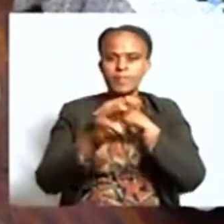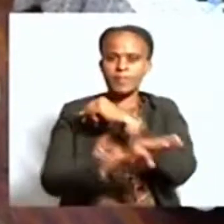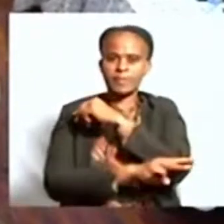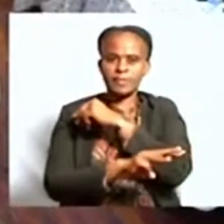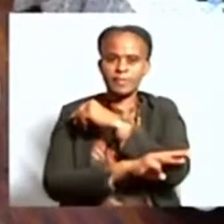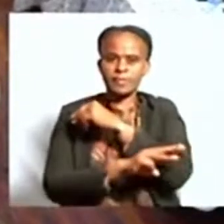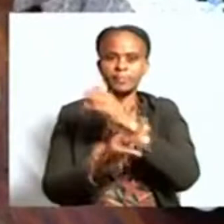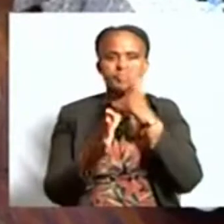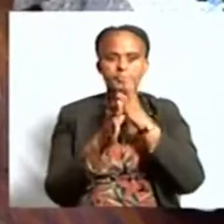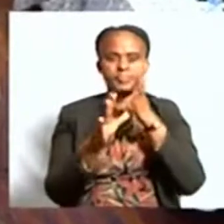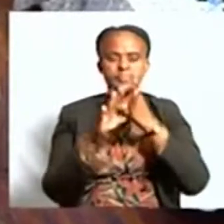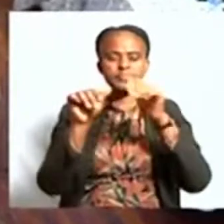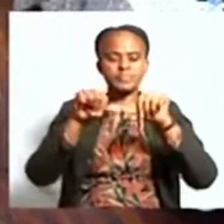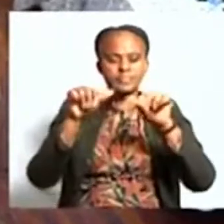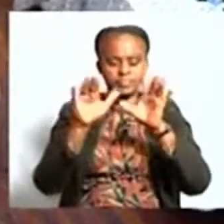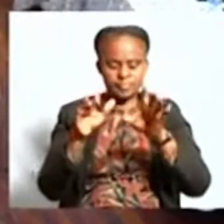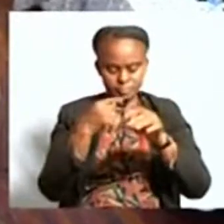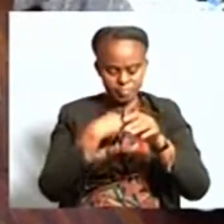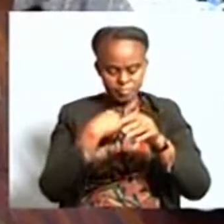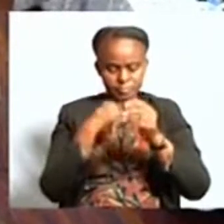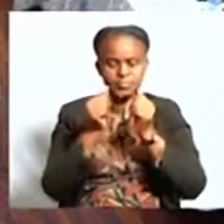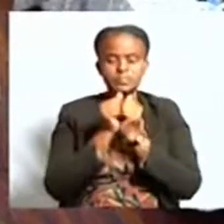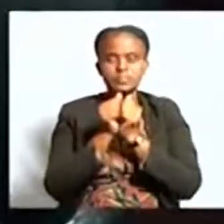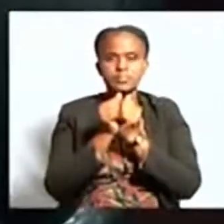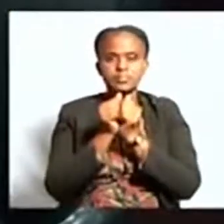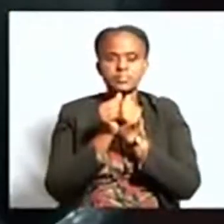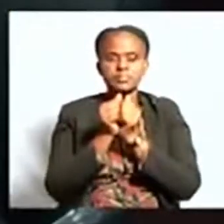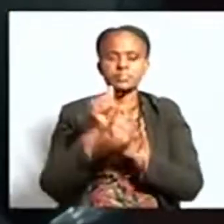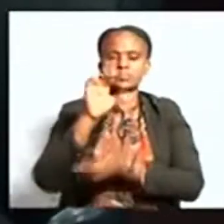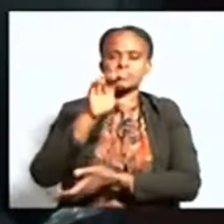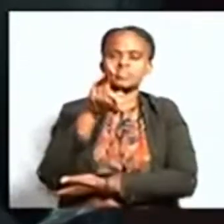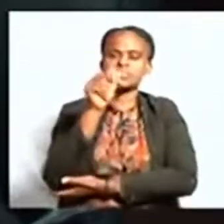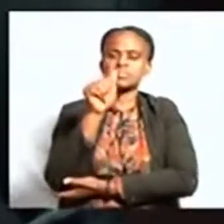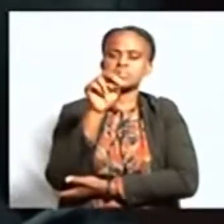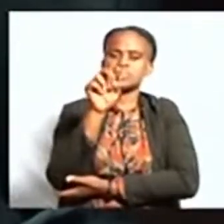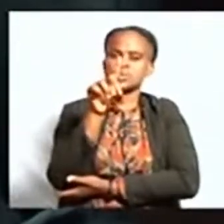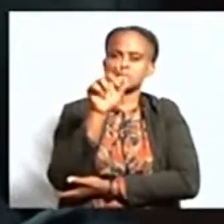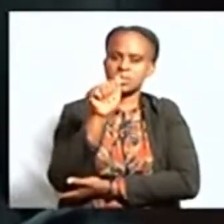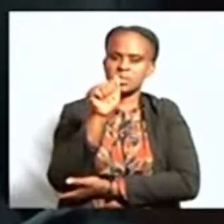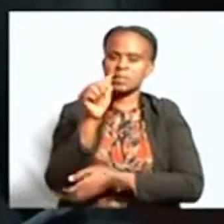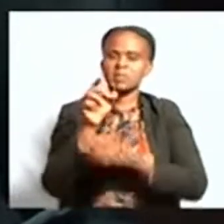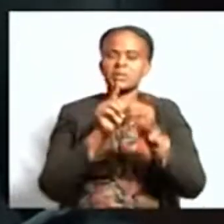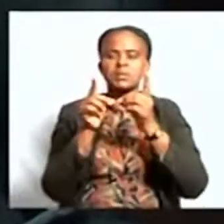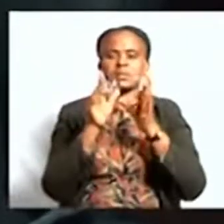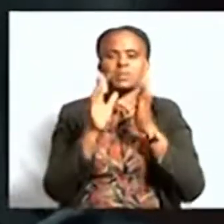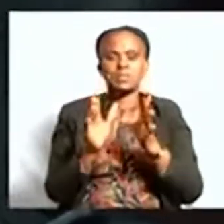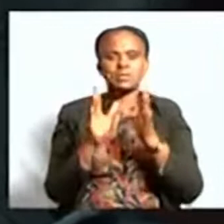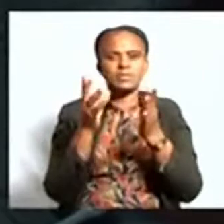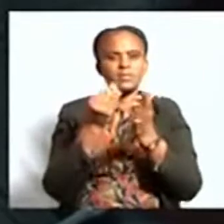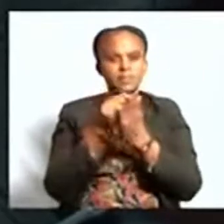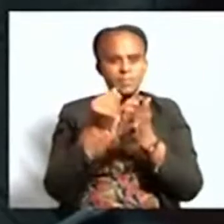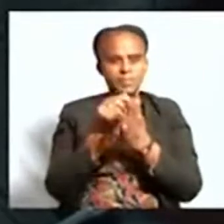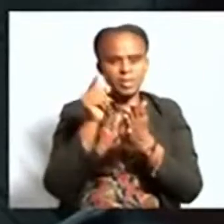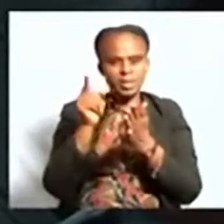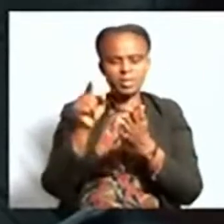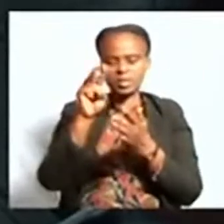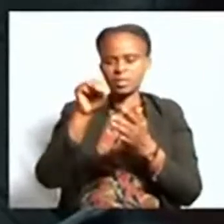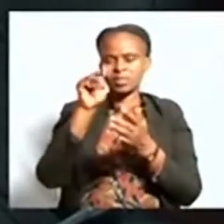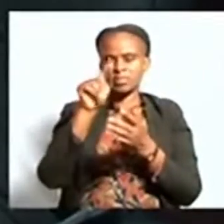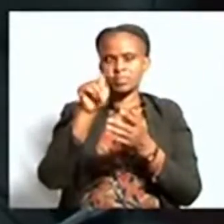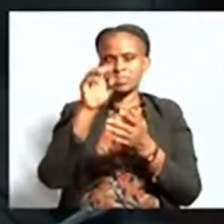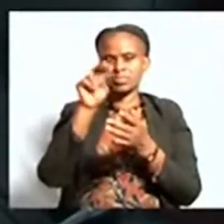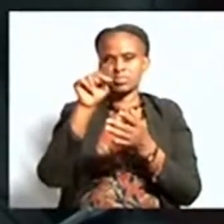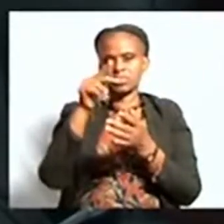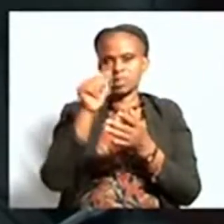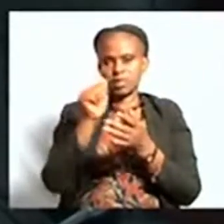Auditor General Audit. I'm accompanied by Mrs. Grace Chanda, Director Revenue, Mr. Moses Mtonga, Assistant